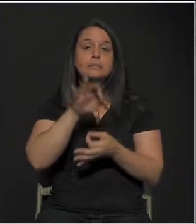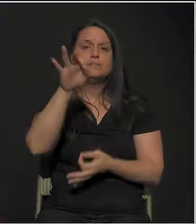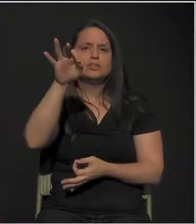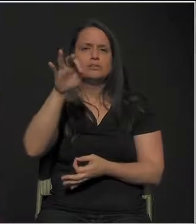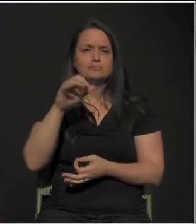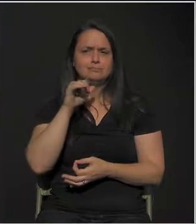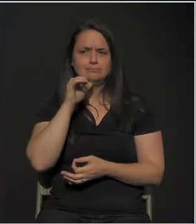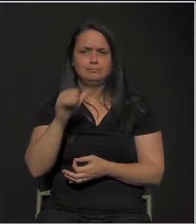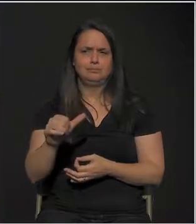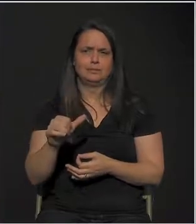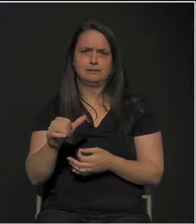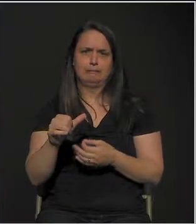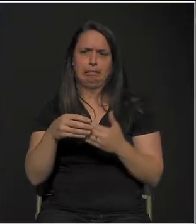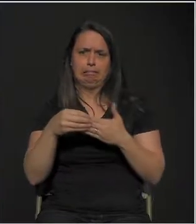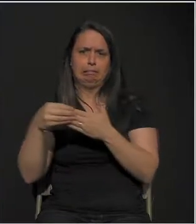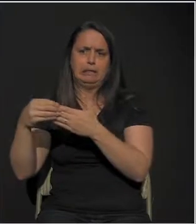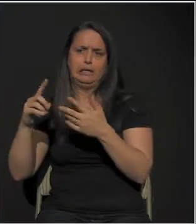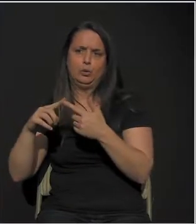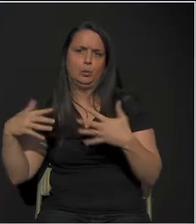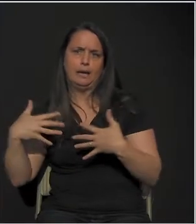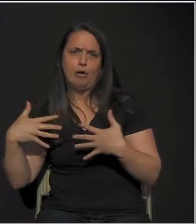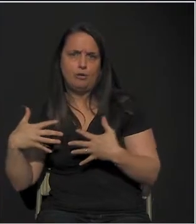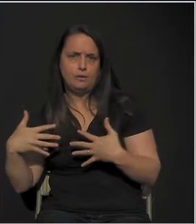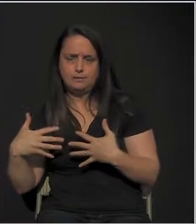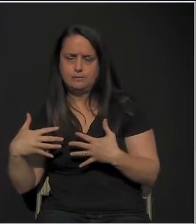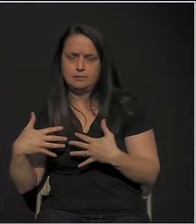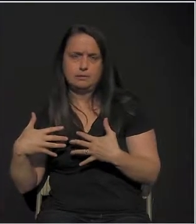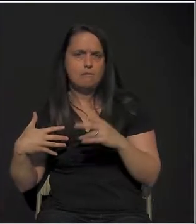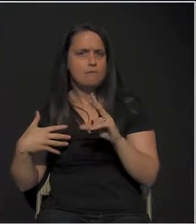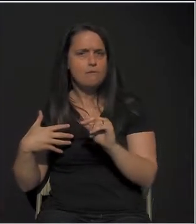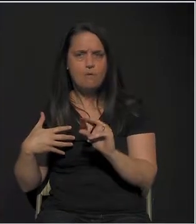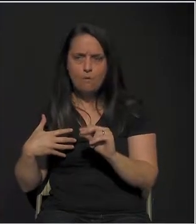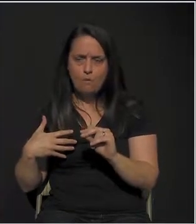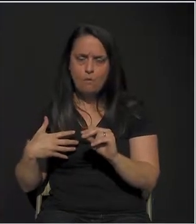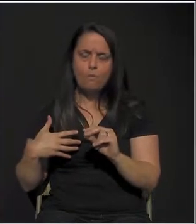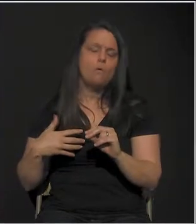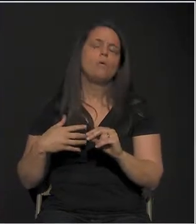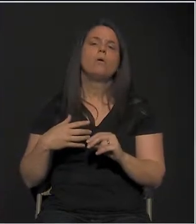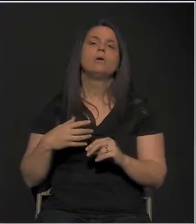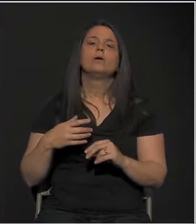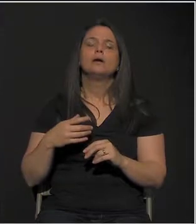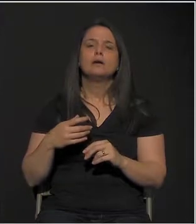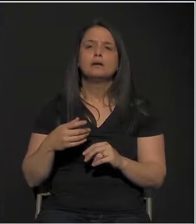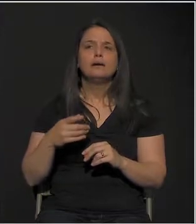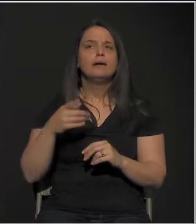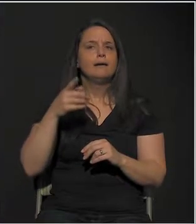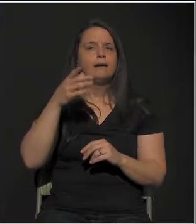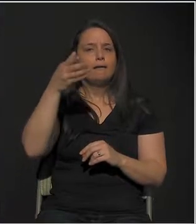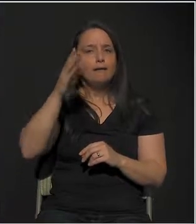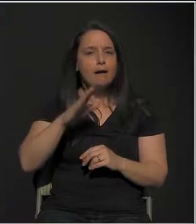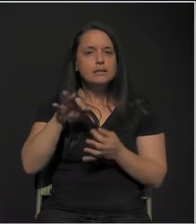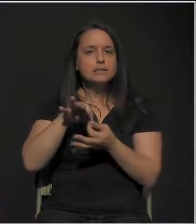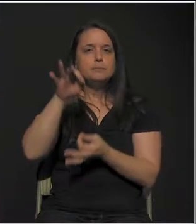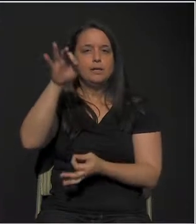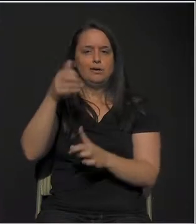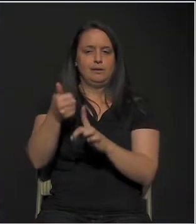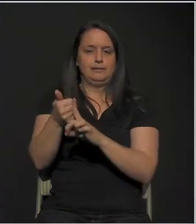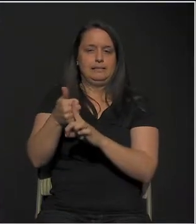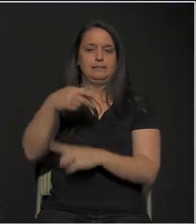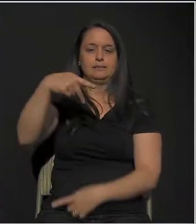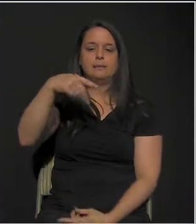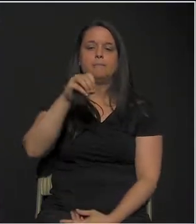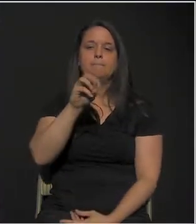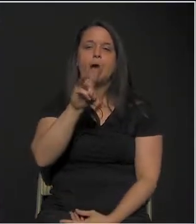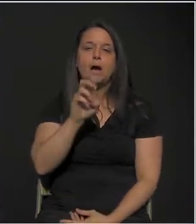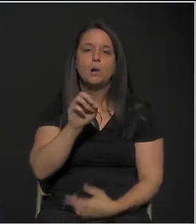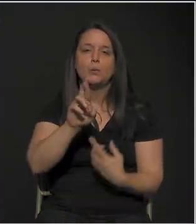in cowardice. No, no, no. It is entirely unremitted power that